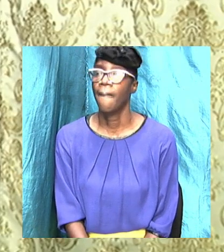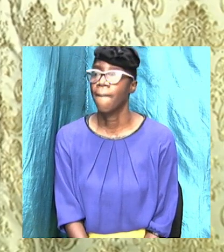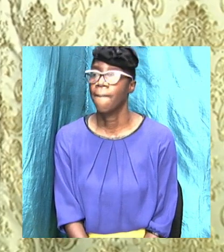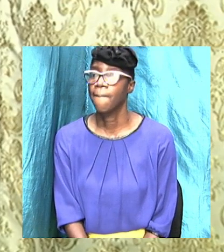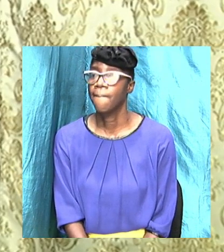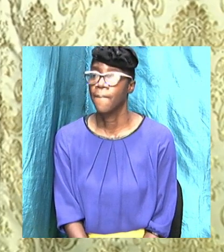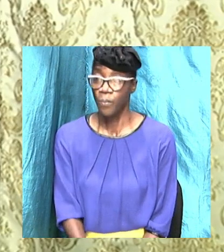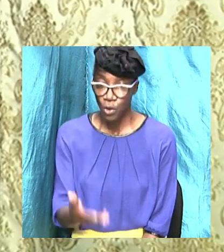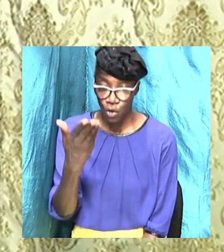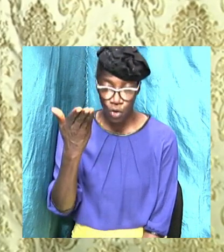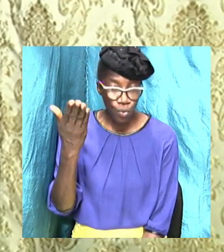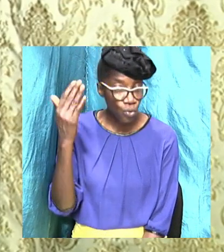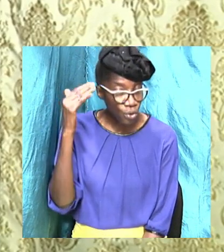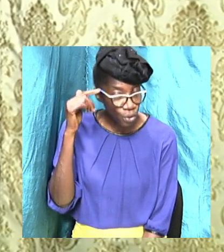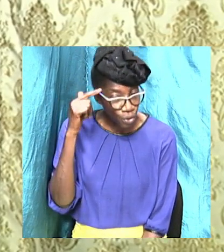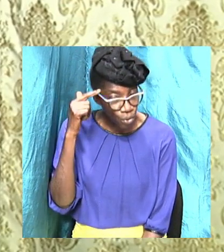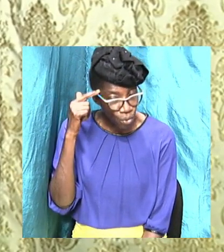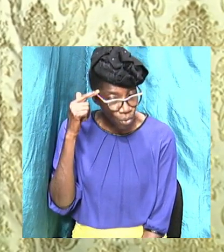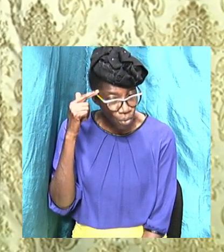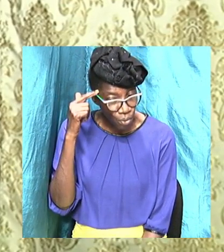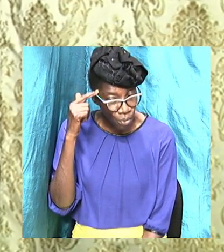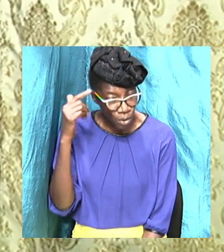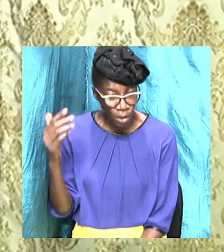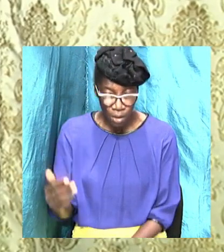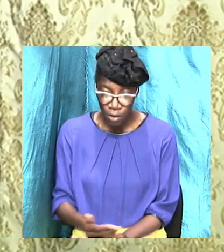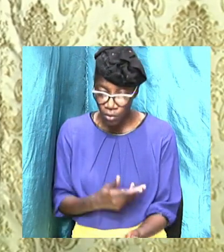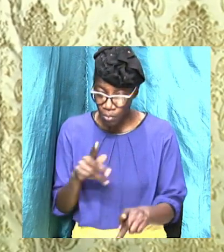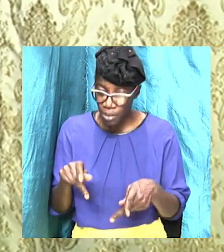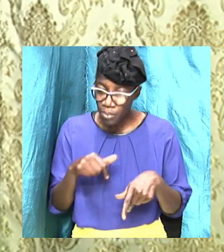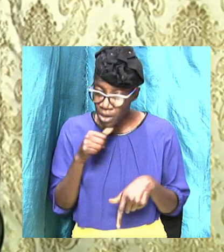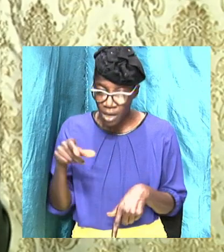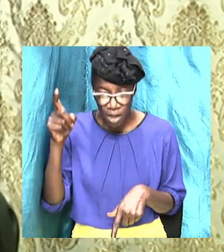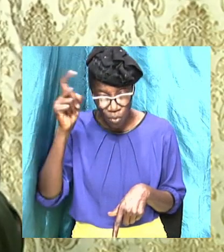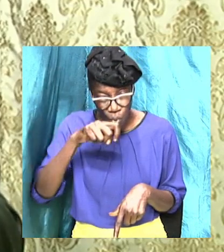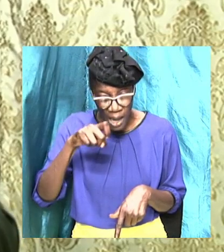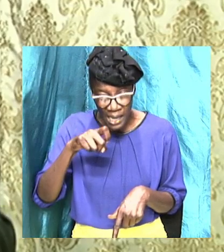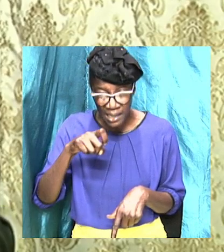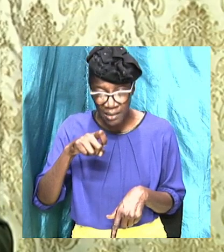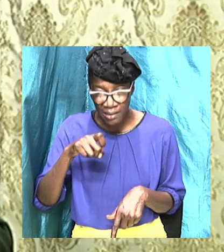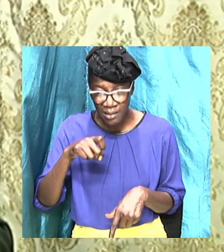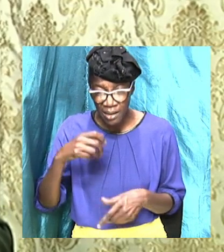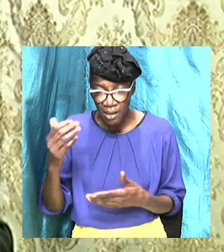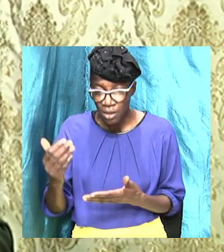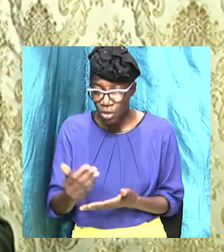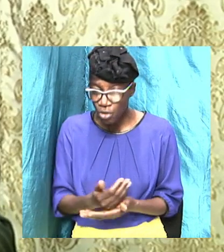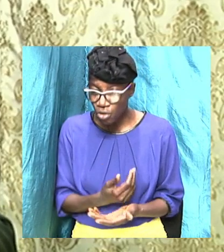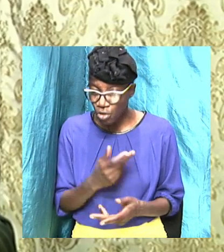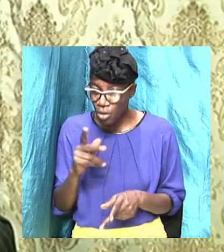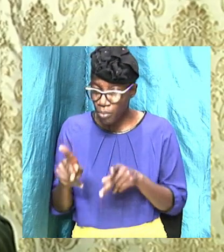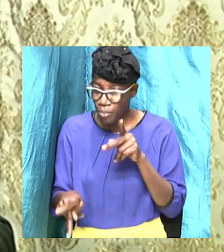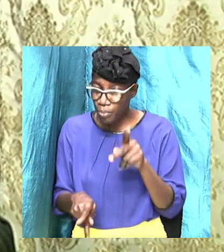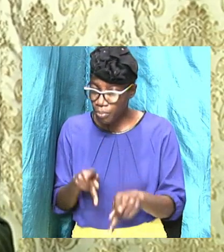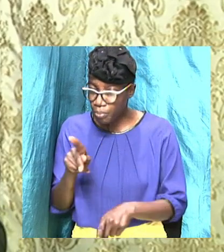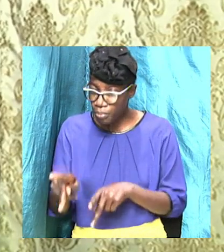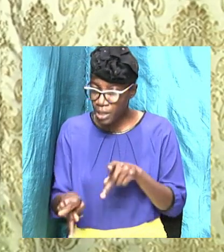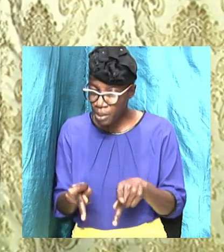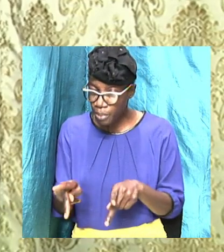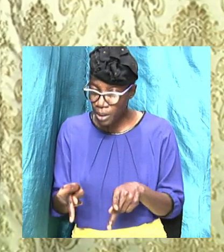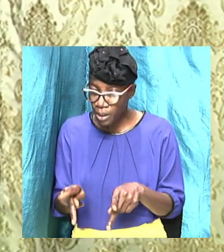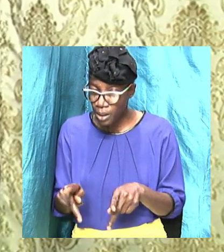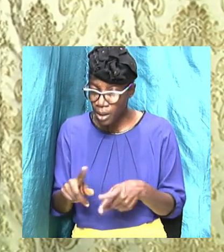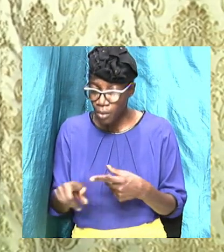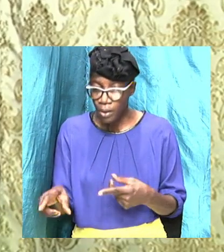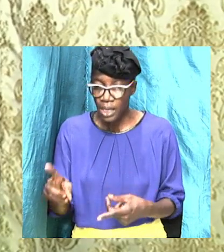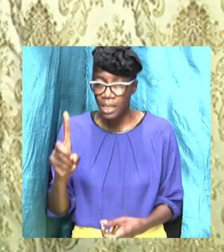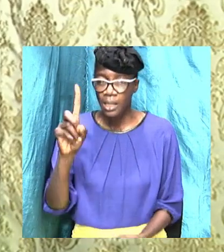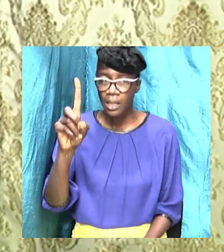Do you know, amen, and some people are not wise enough, that some folks, amen, will, when Digicel send in